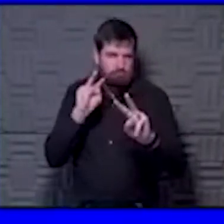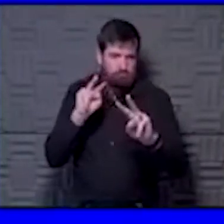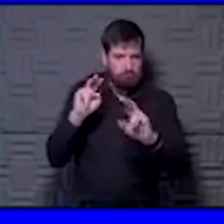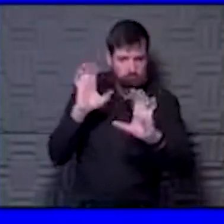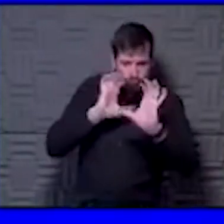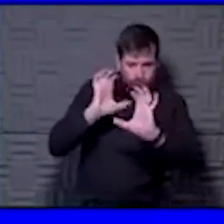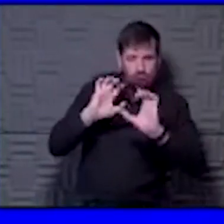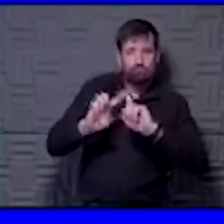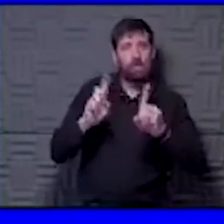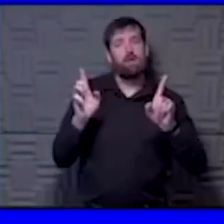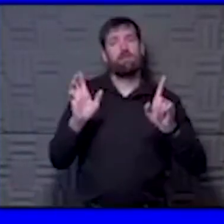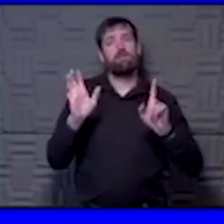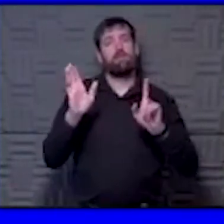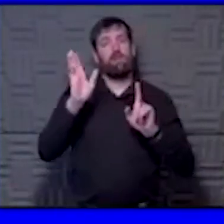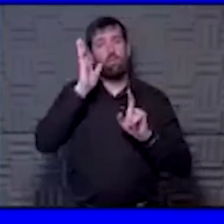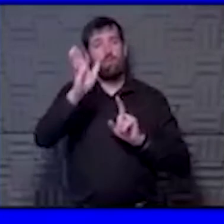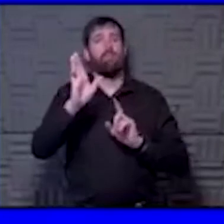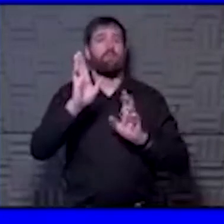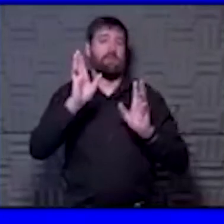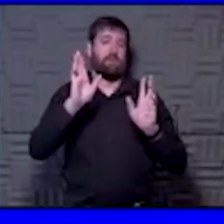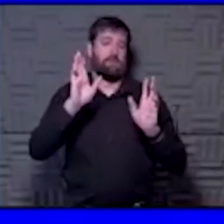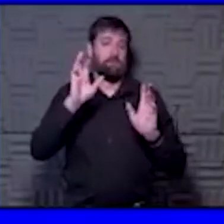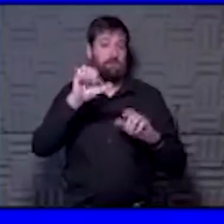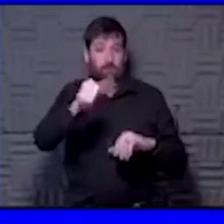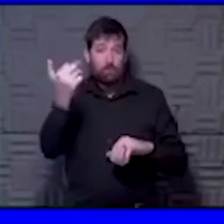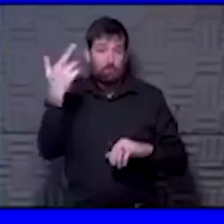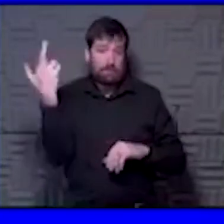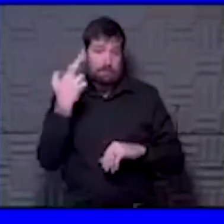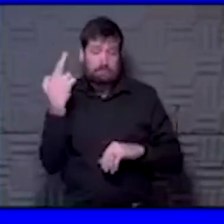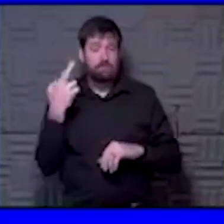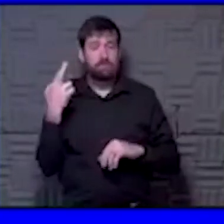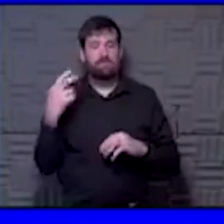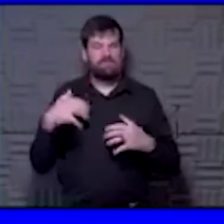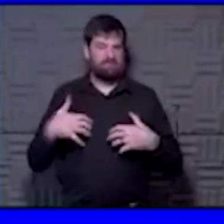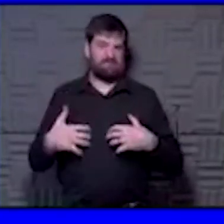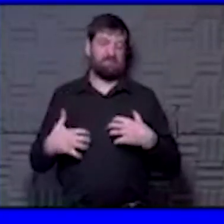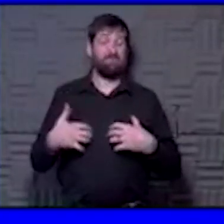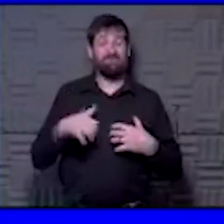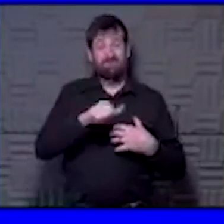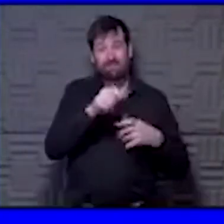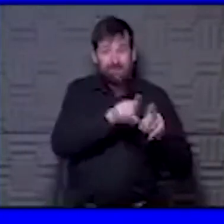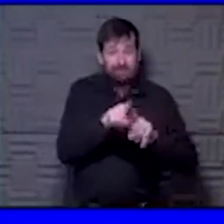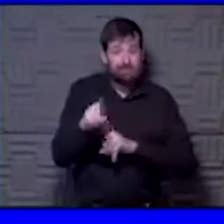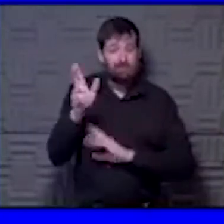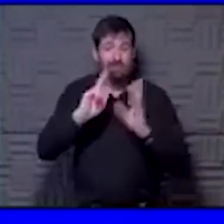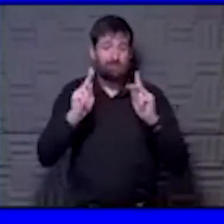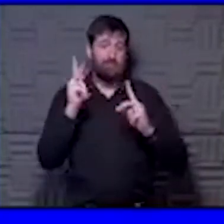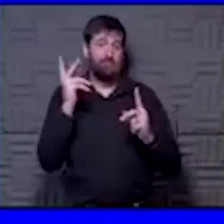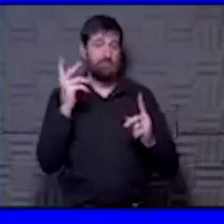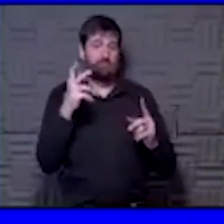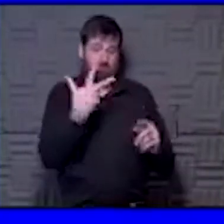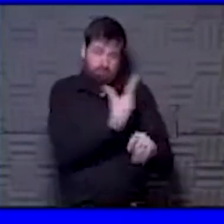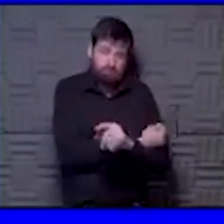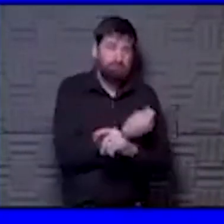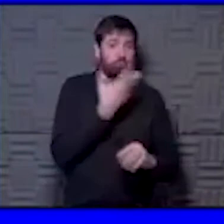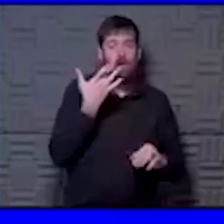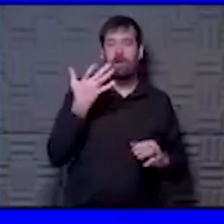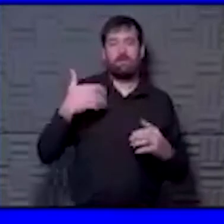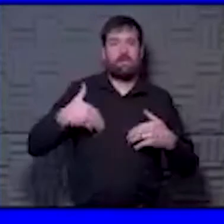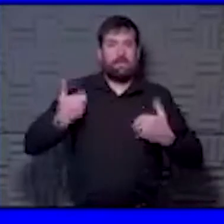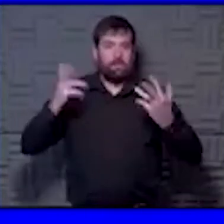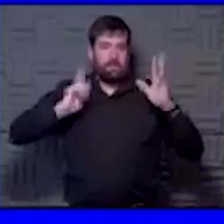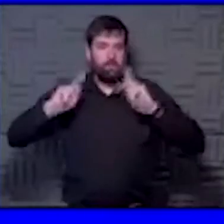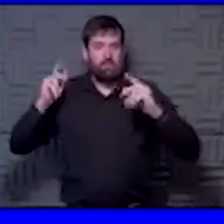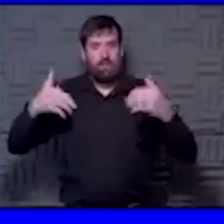think there will be other reasons because of hesitancy, and there will be reasons why people will get it. Maybe young people do